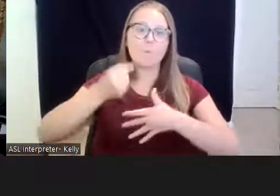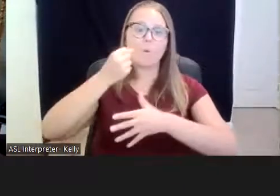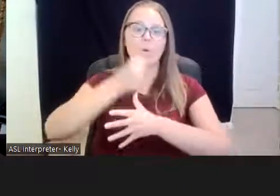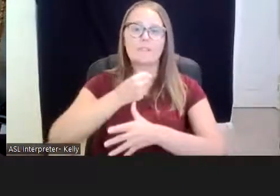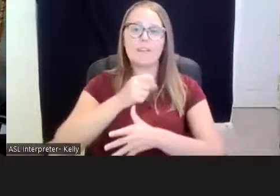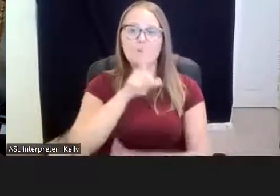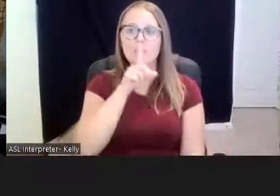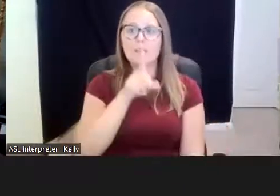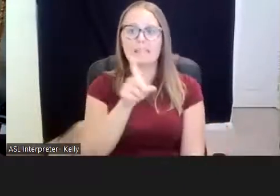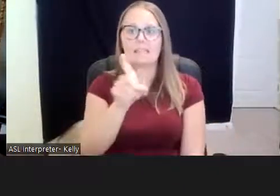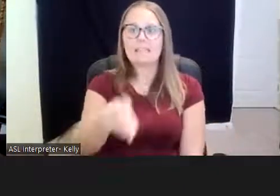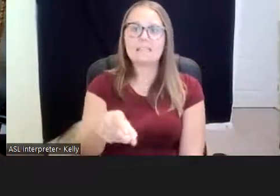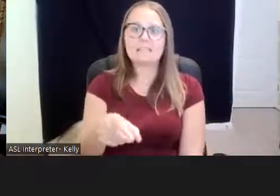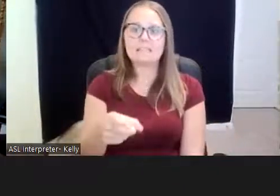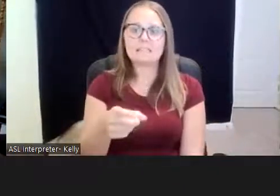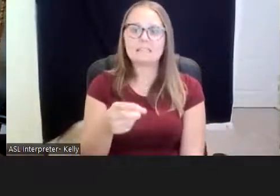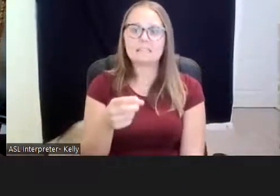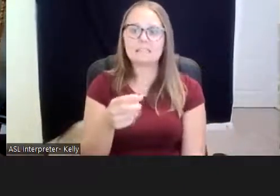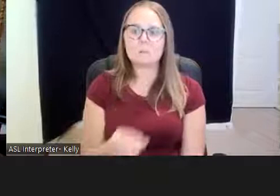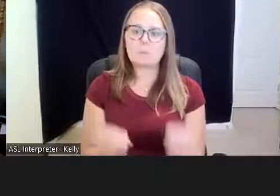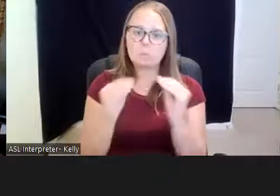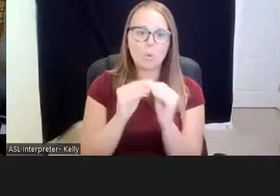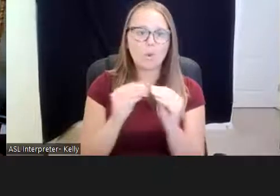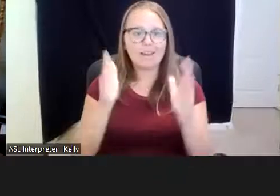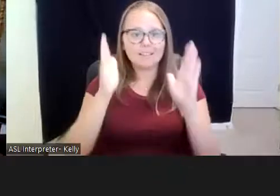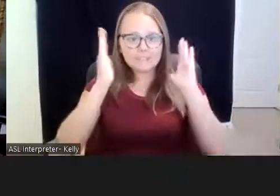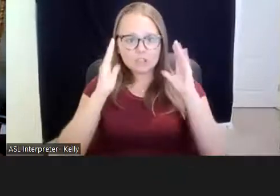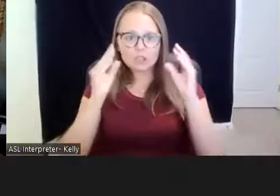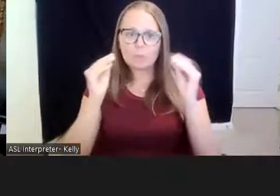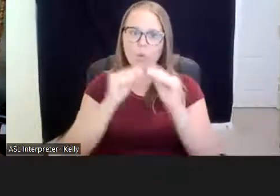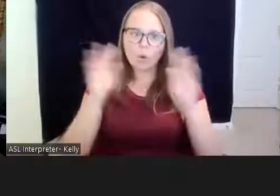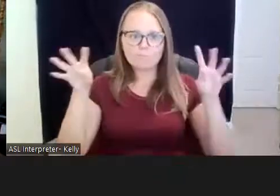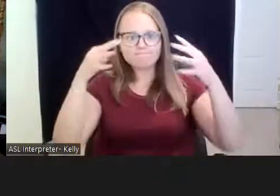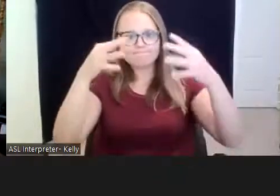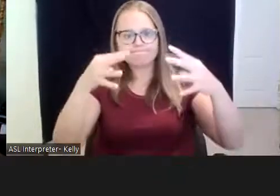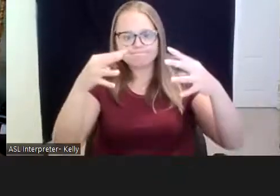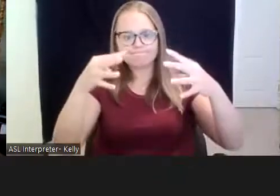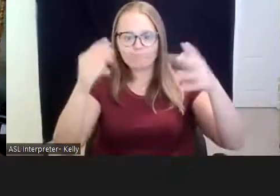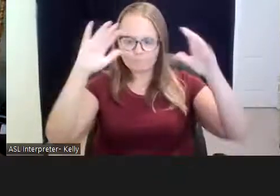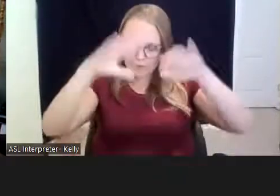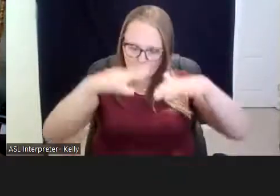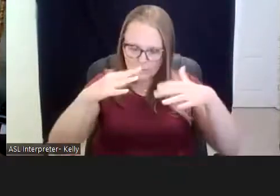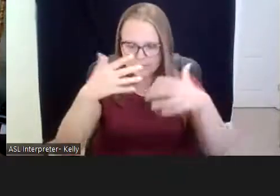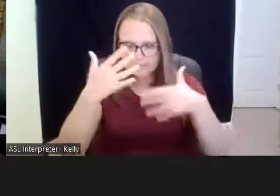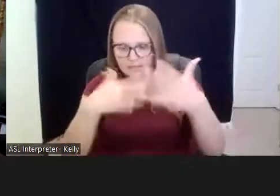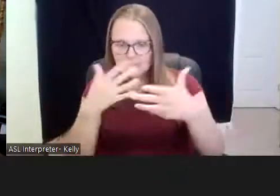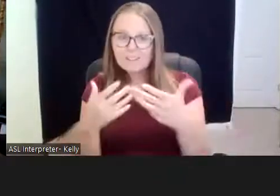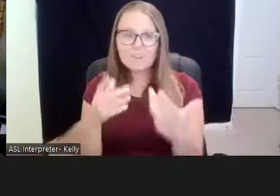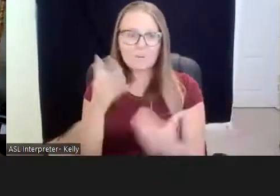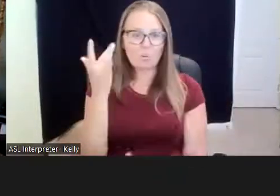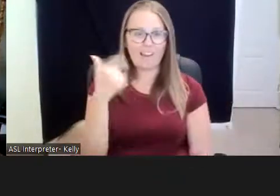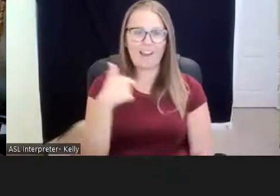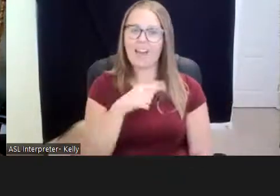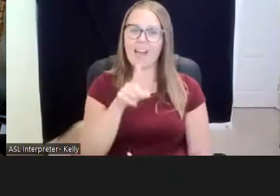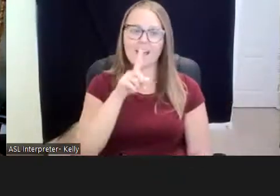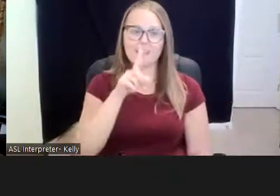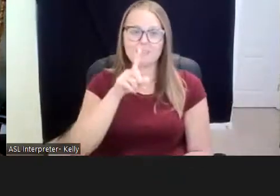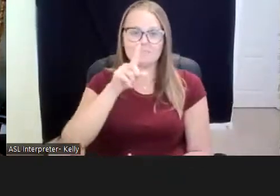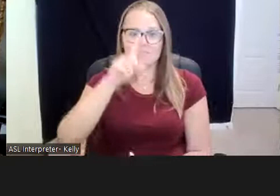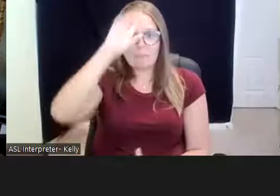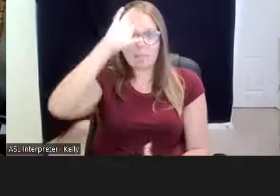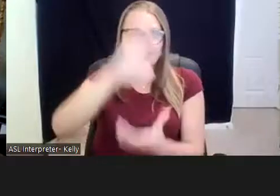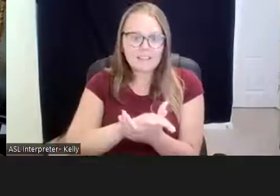that really needs further attention, because I firmly believe that